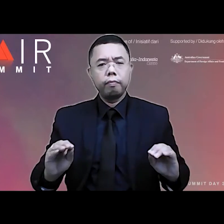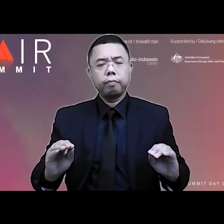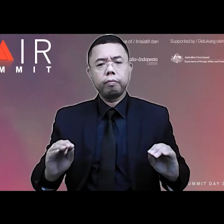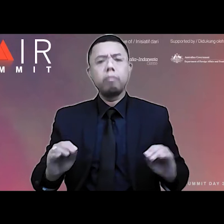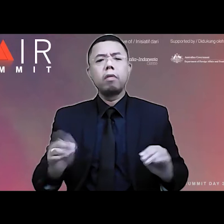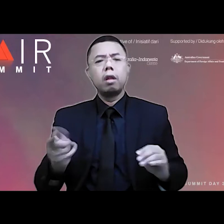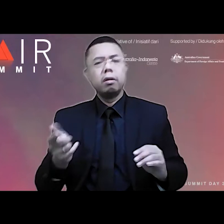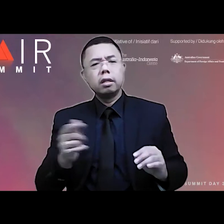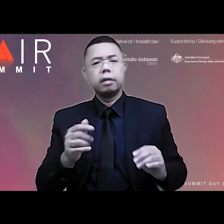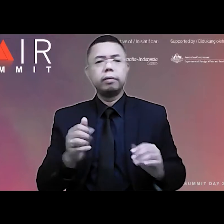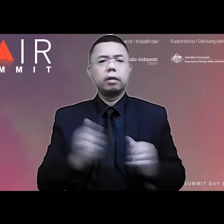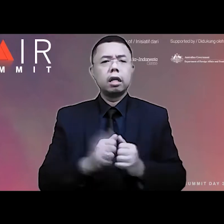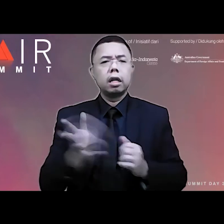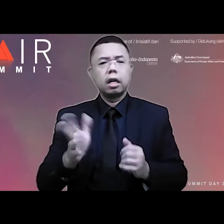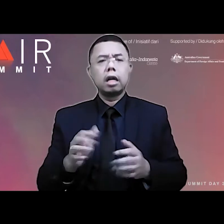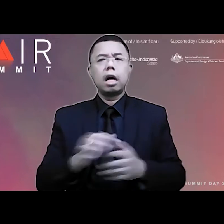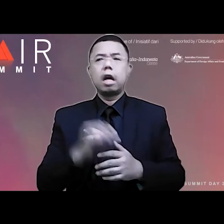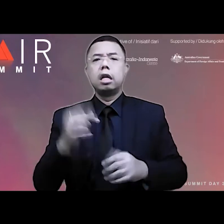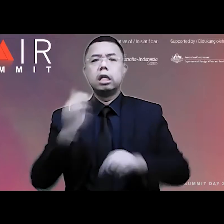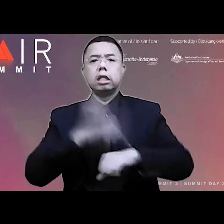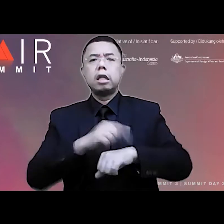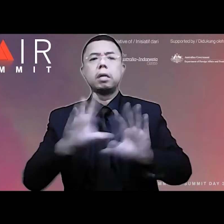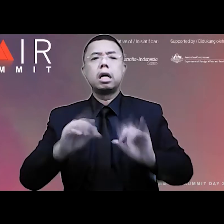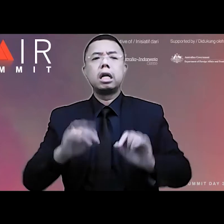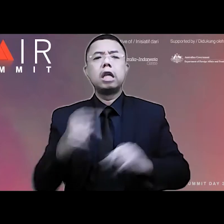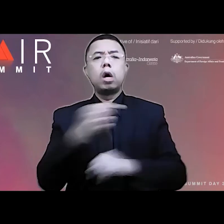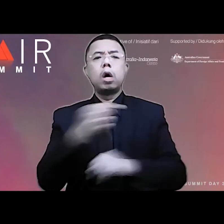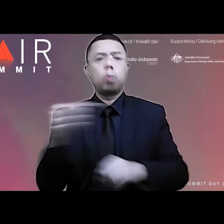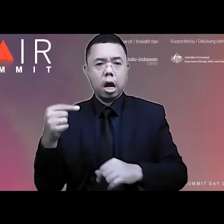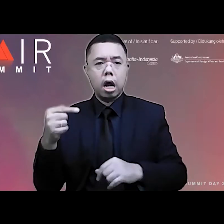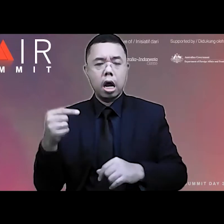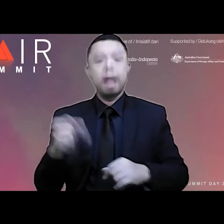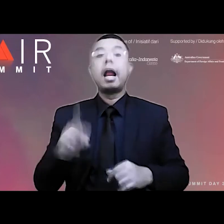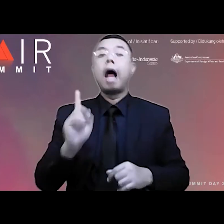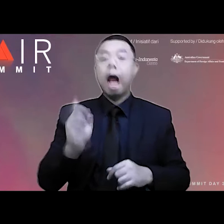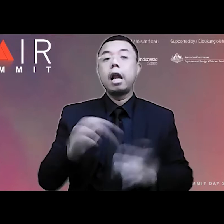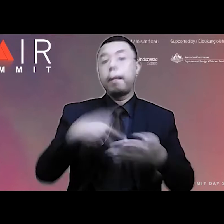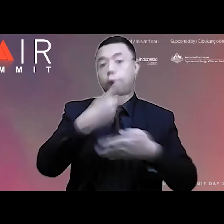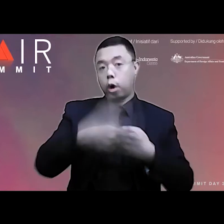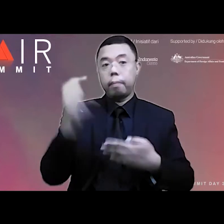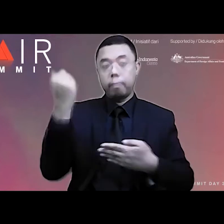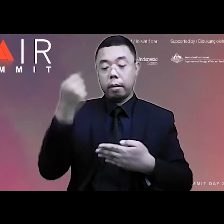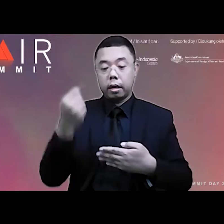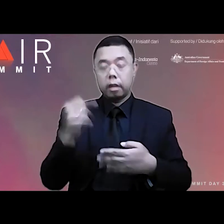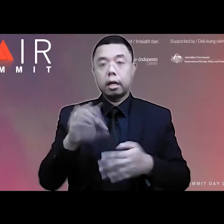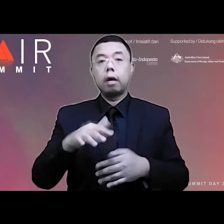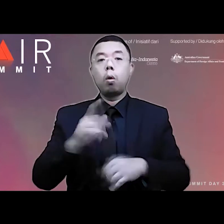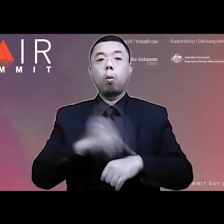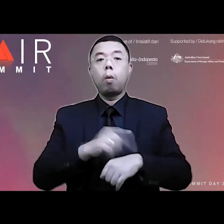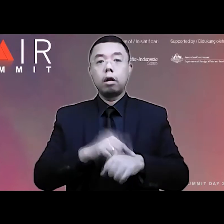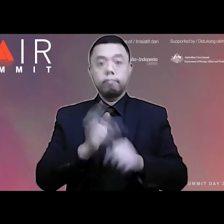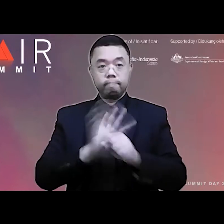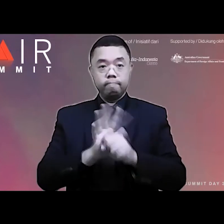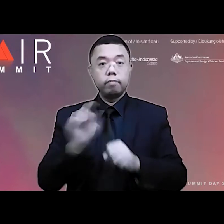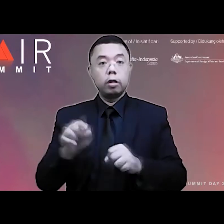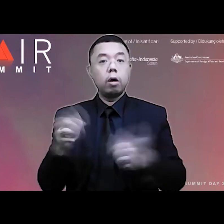One of the programs that the government launched during the pandemic COVID was the pre-job card, the program